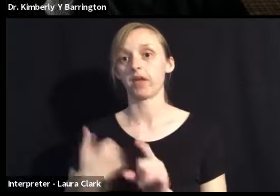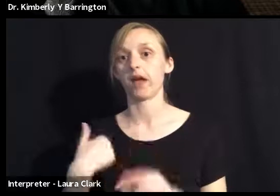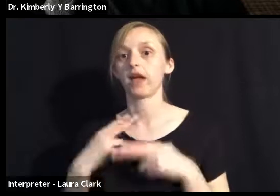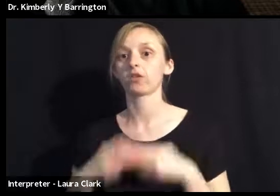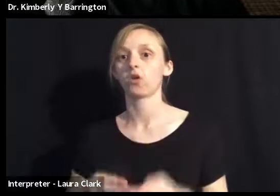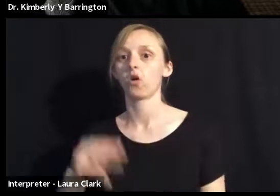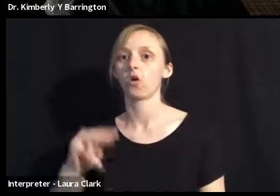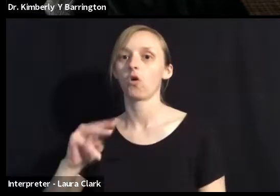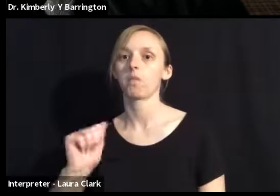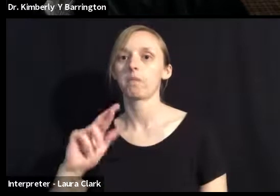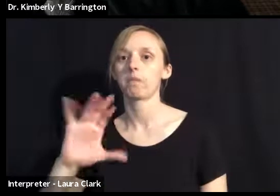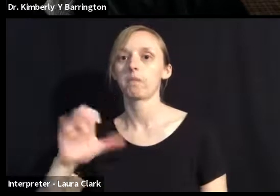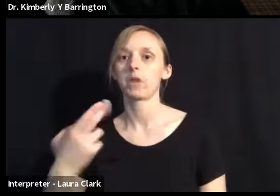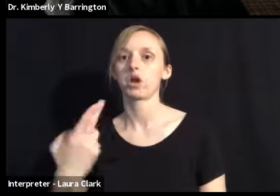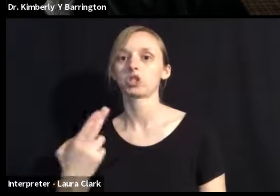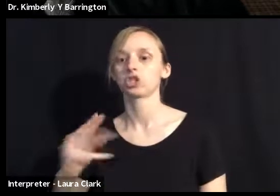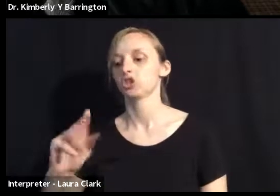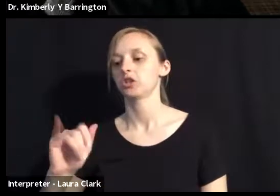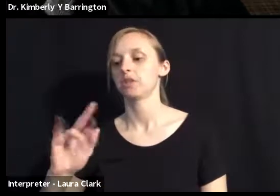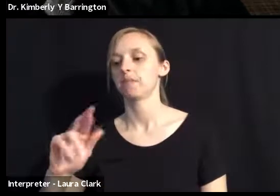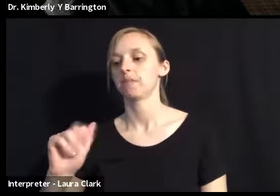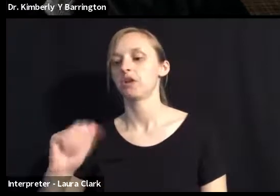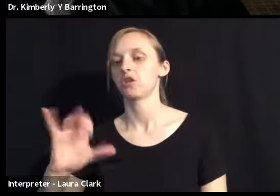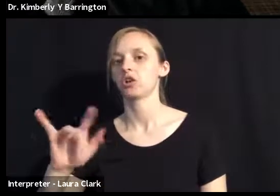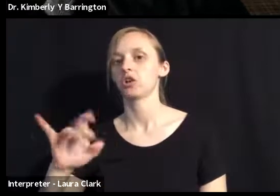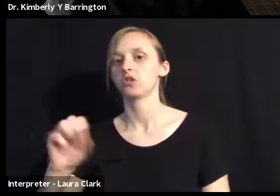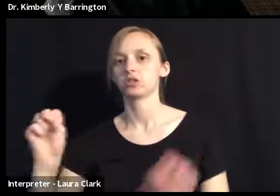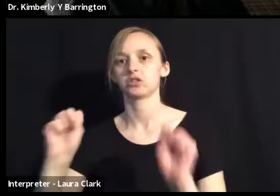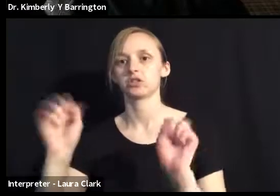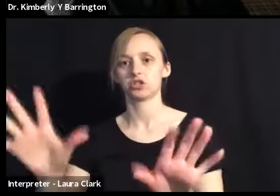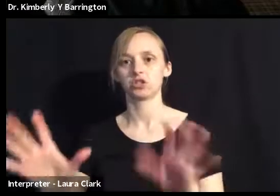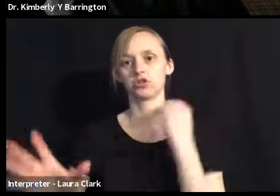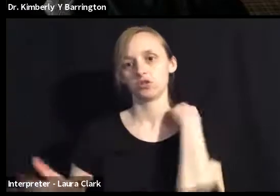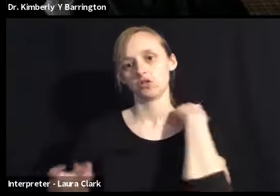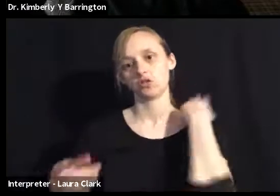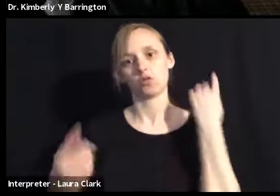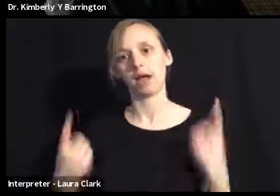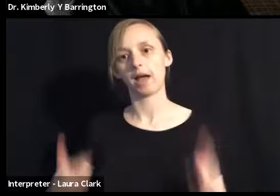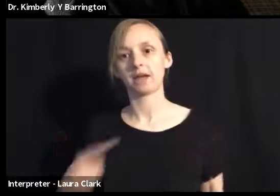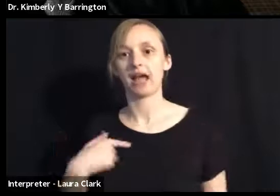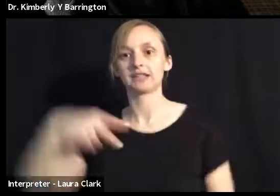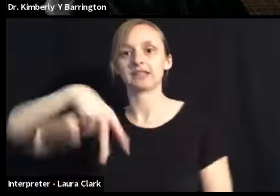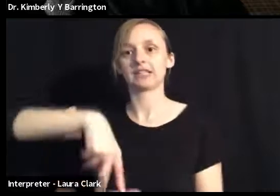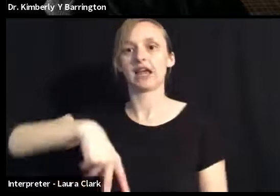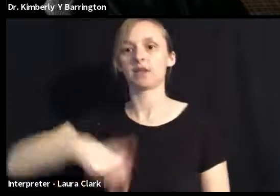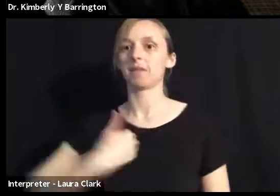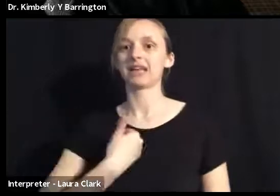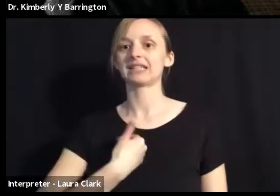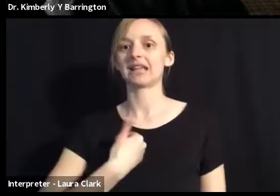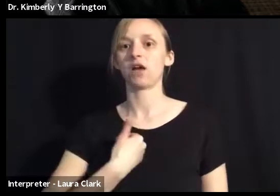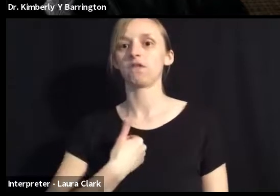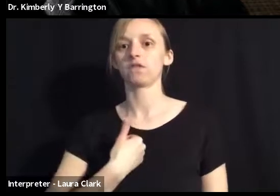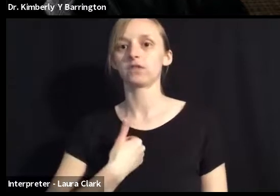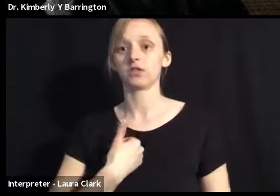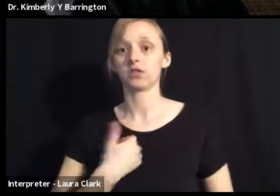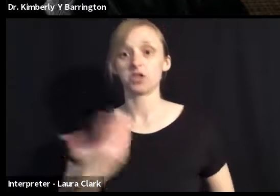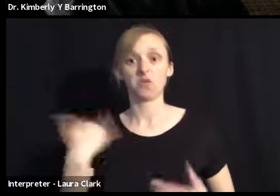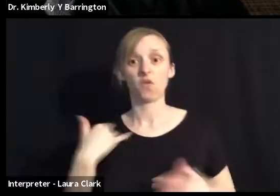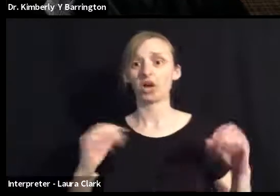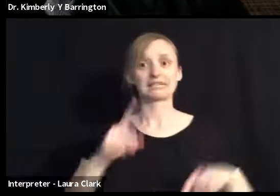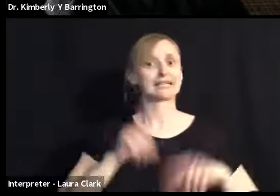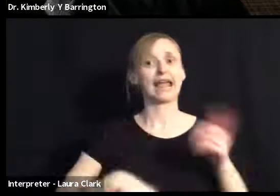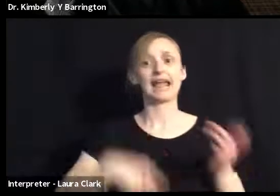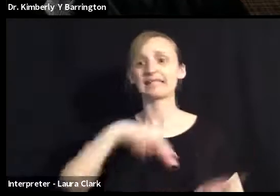Miracles, March Miracles allowed me to stand on my own from 0% to 100%